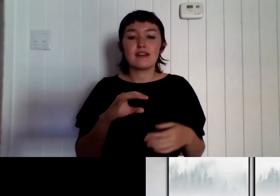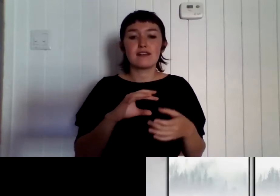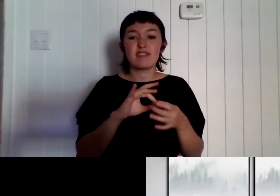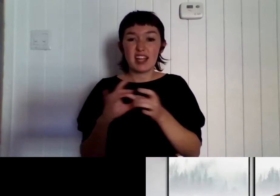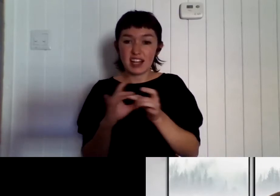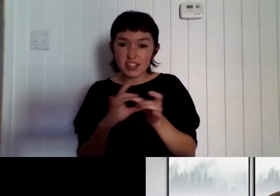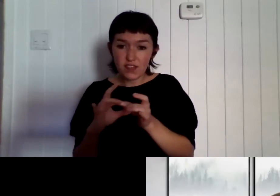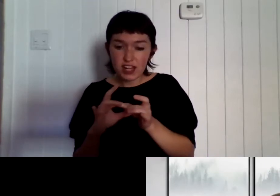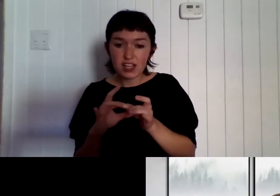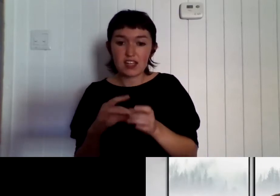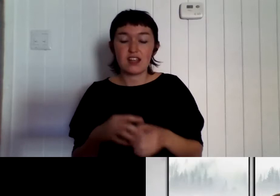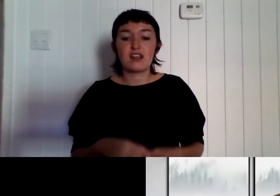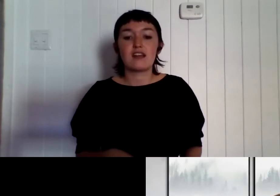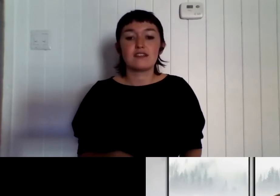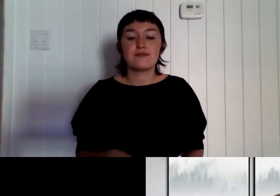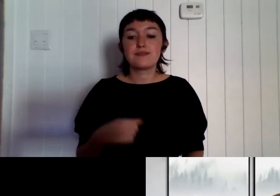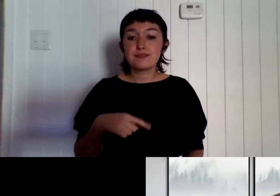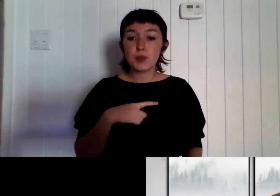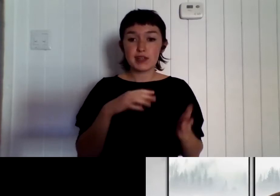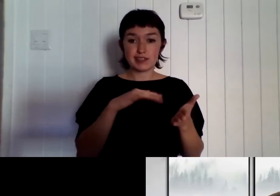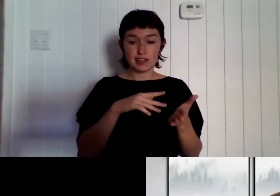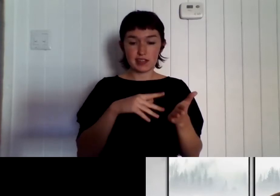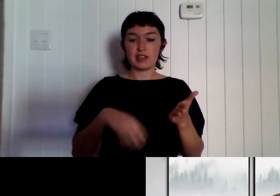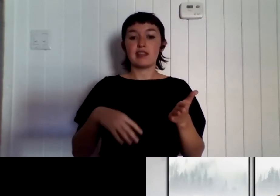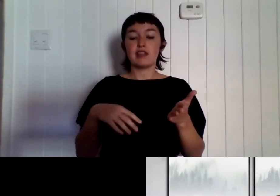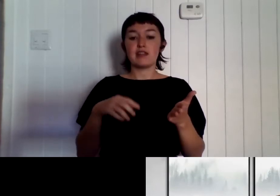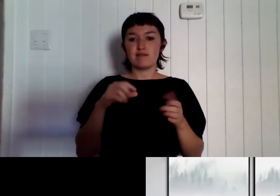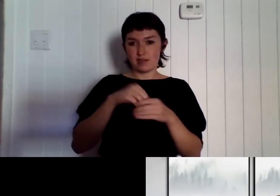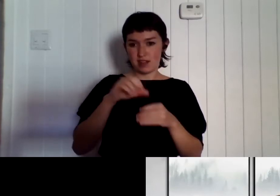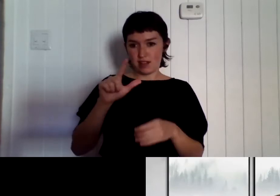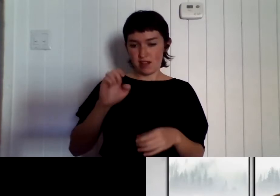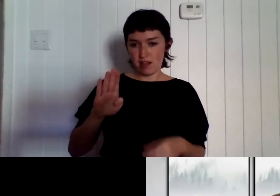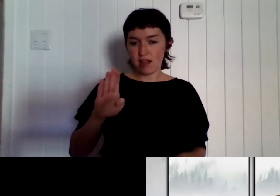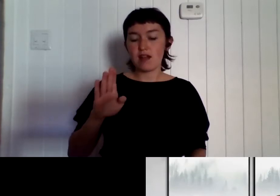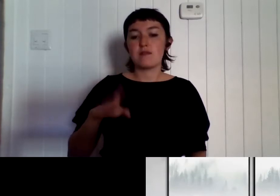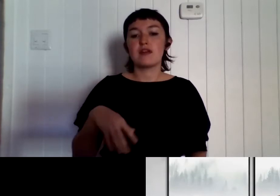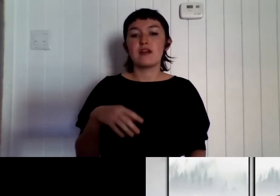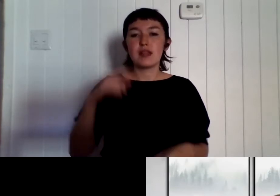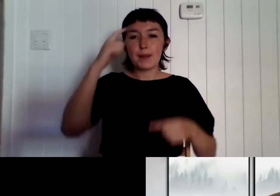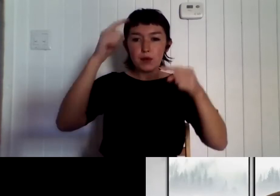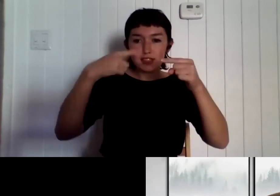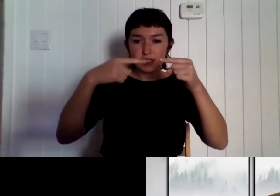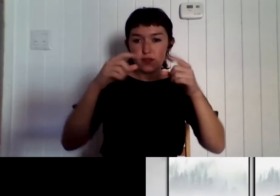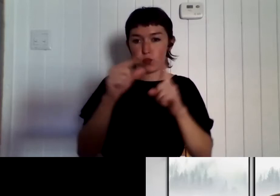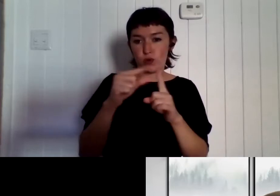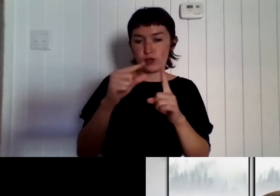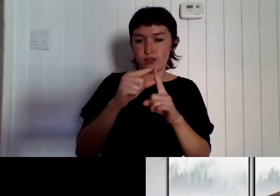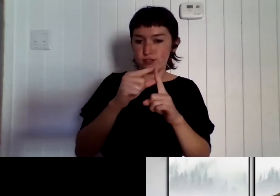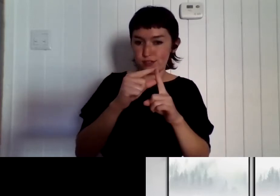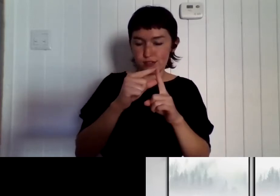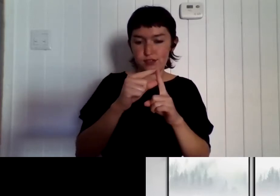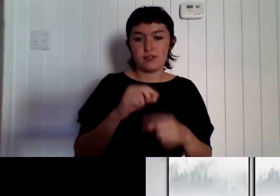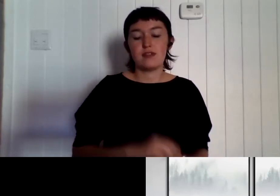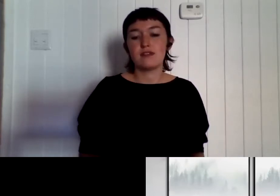task MRI. So for example, we run a study in the lab on the processing of words and seeing